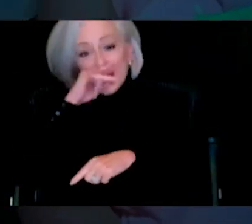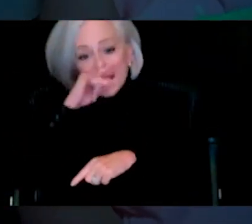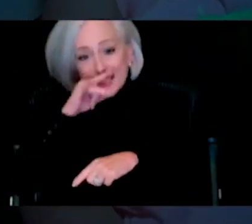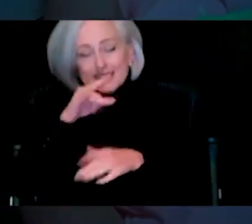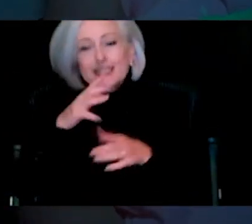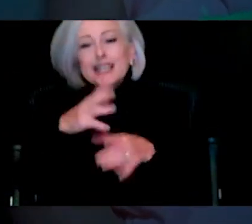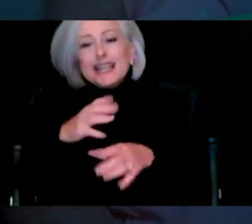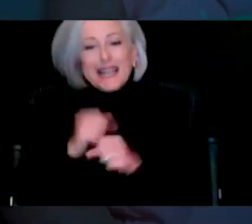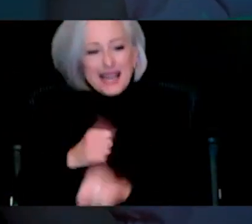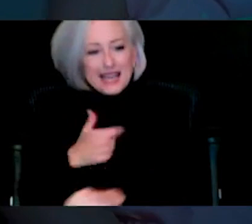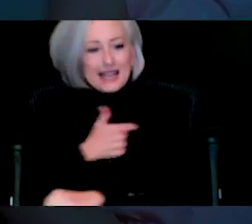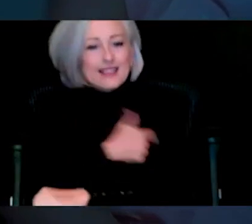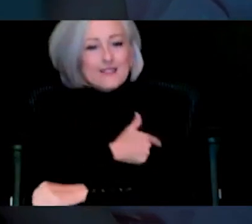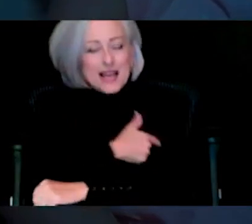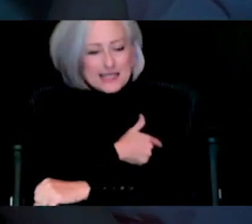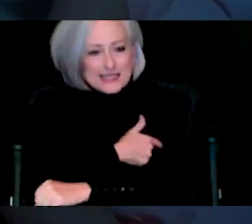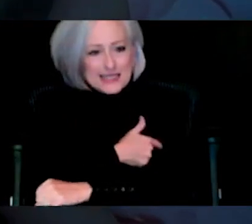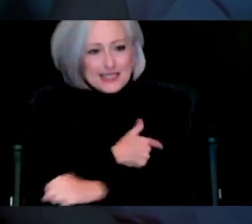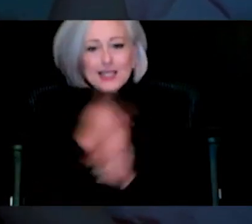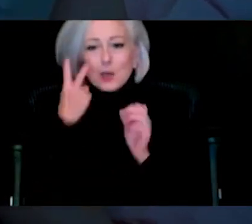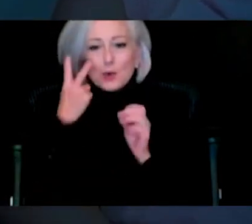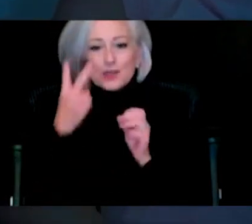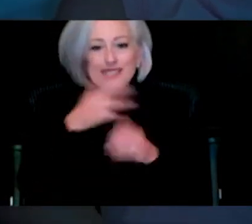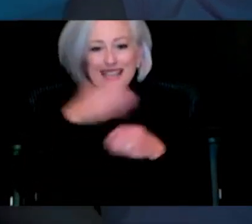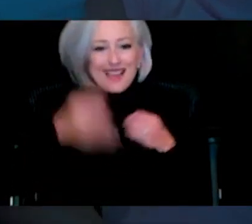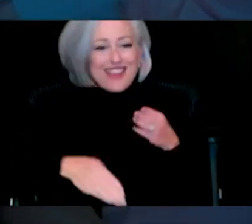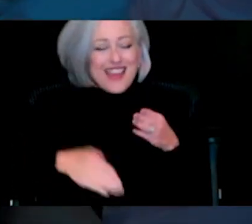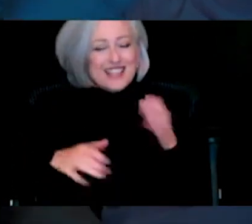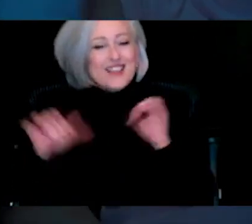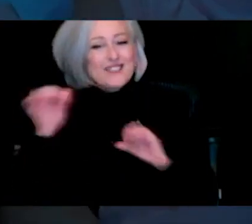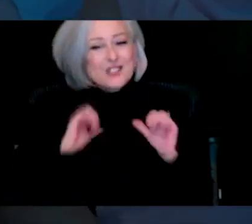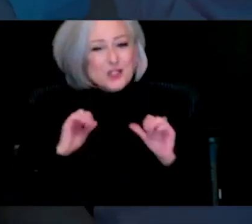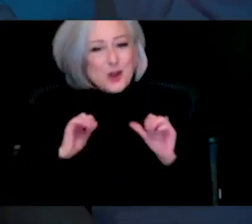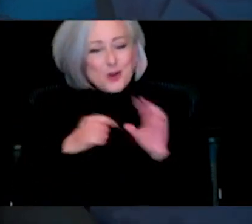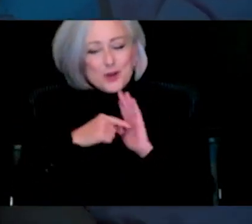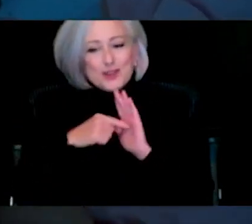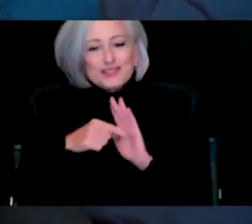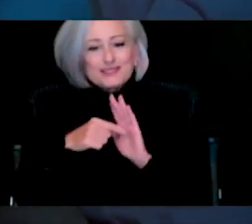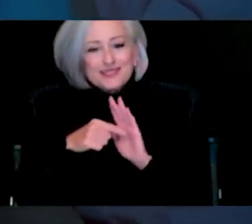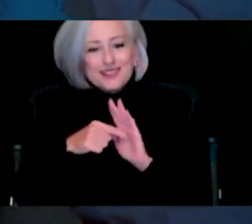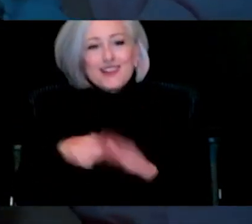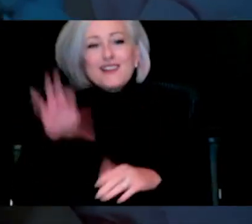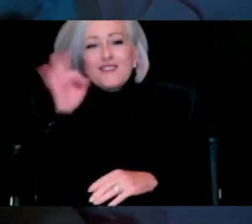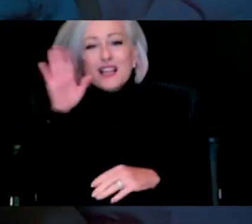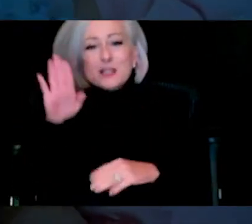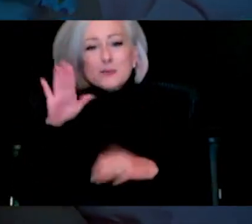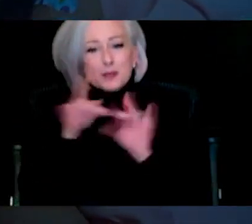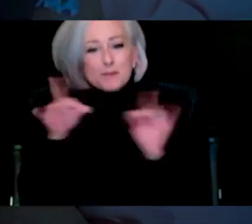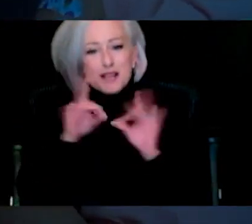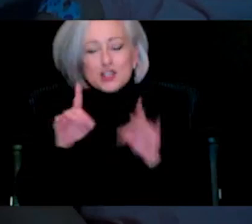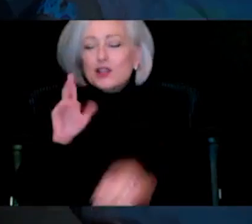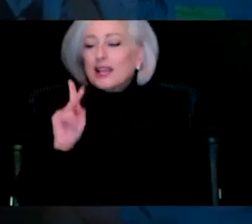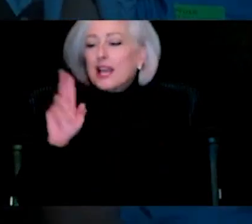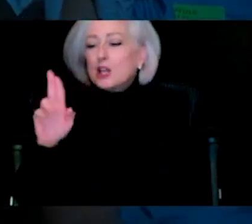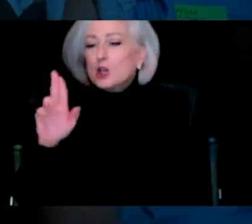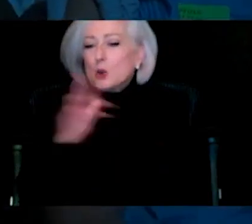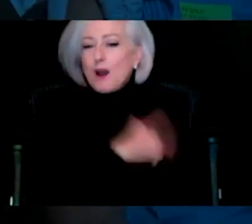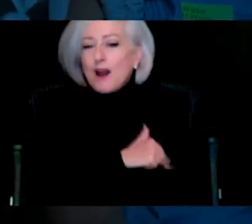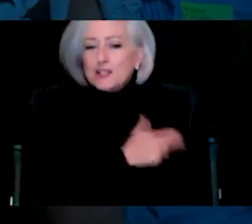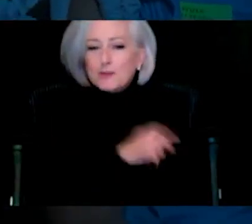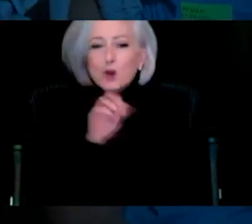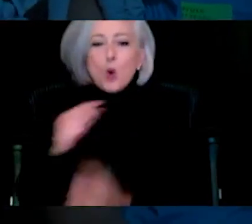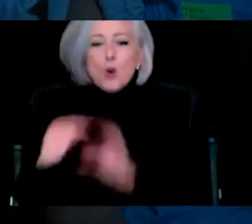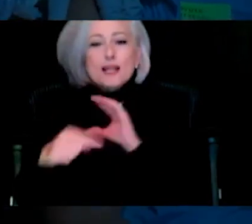their vaccine. We're going to show them here at the end of our show. You can send that to Facebook Messenger at KU Hospital or email them to Medical News Network